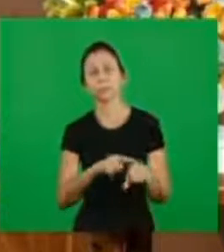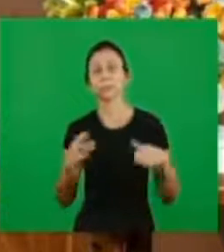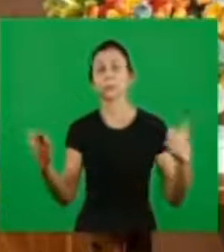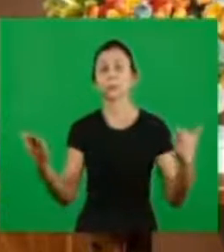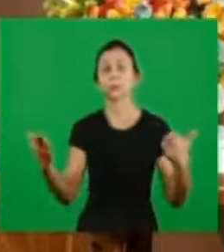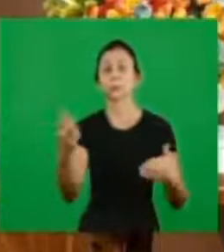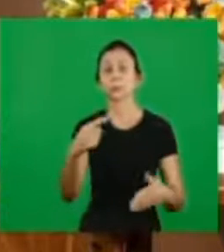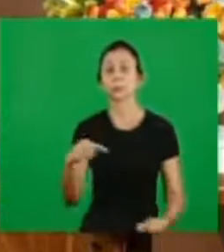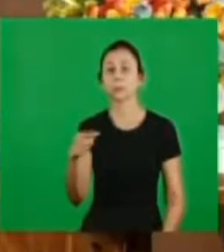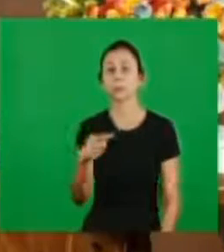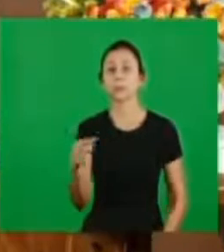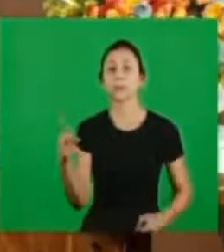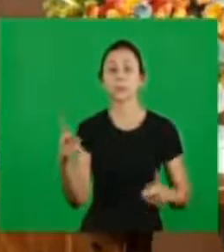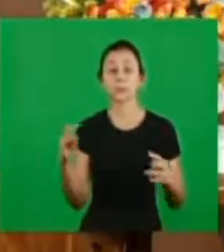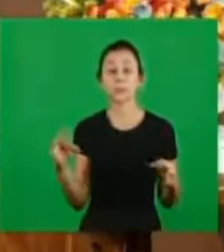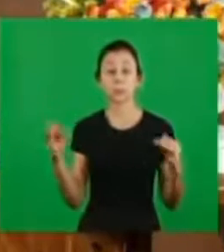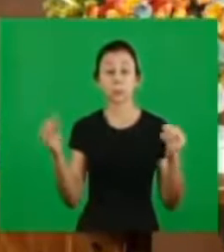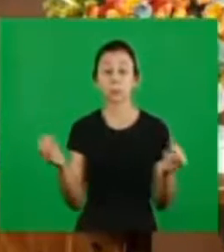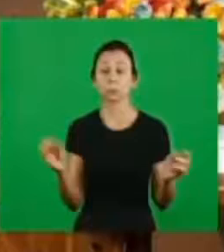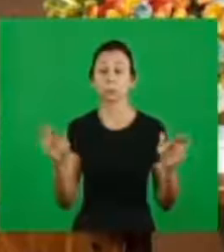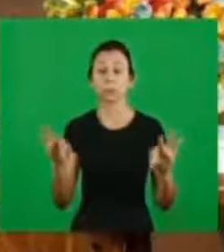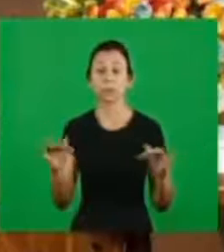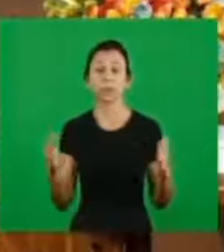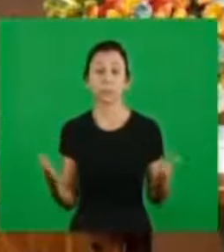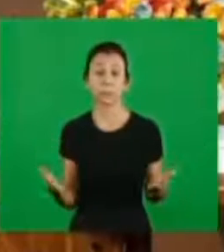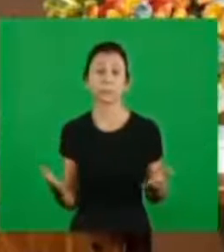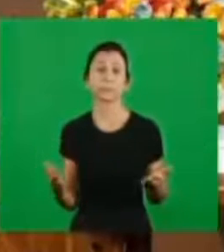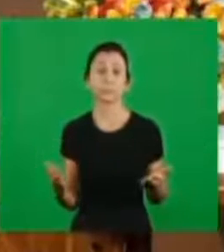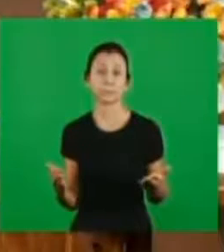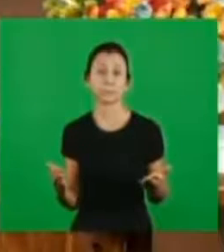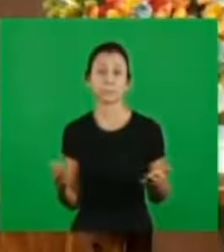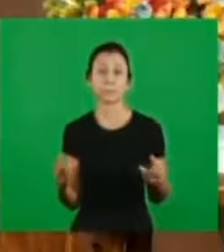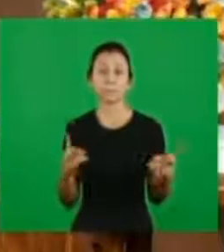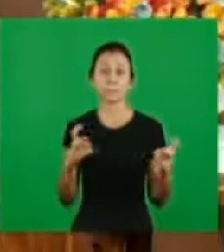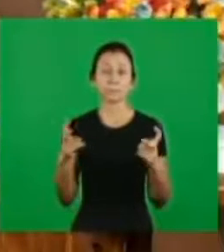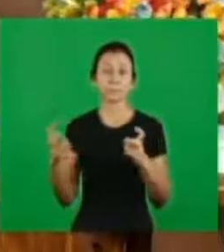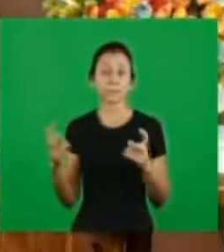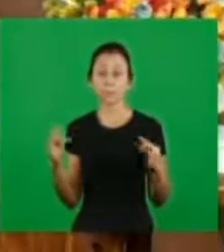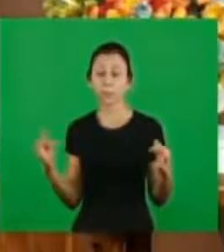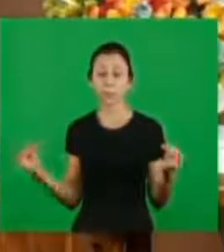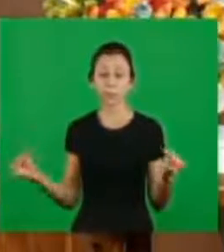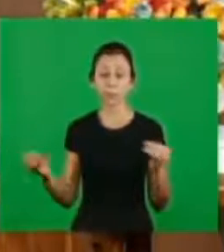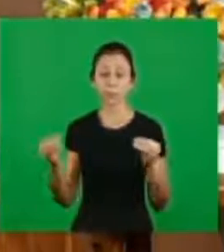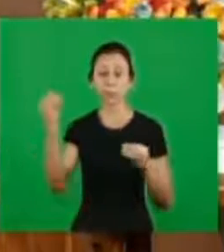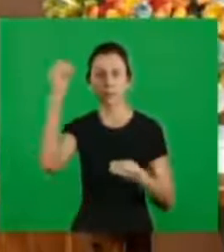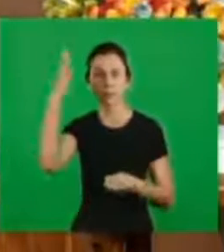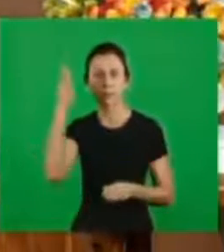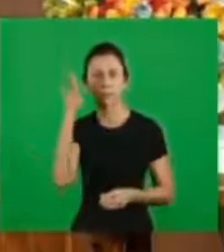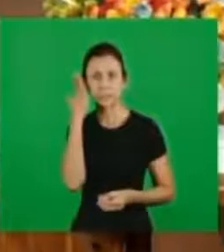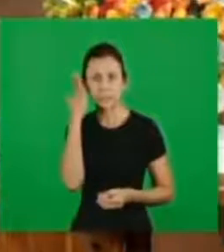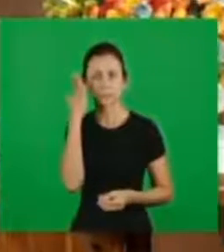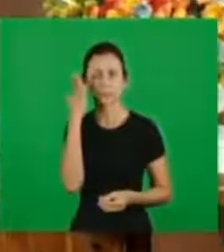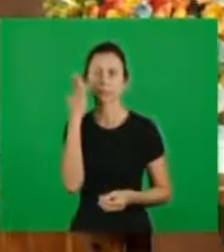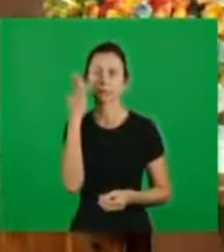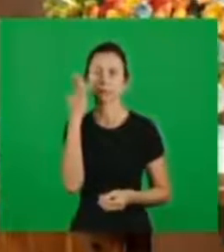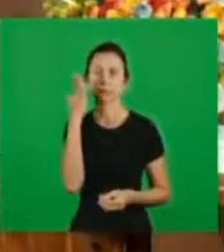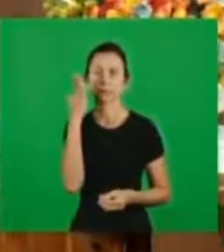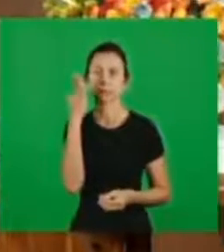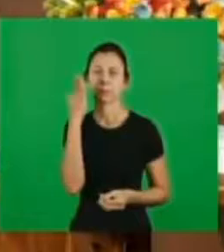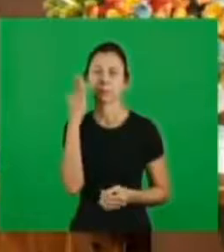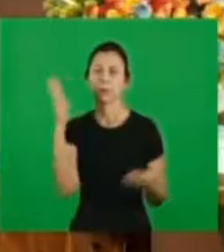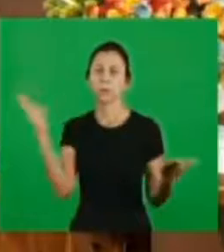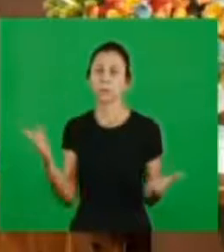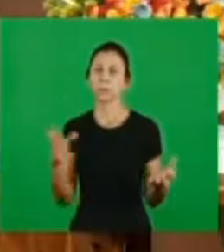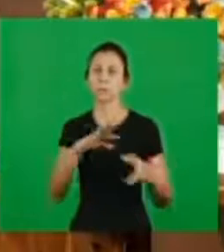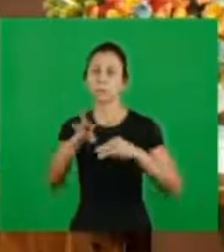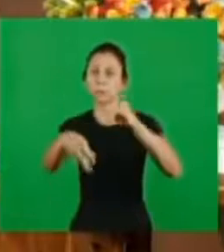mountain. Today we are at the top of the mountain, at the highest point of the mountain. We can see